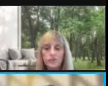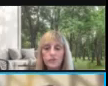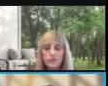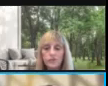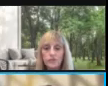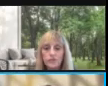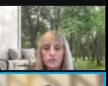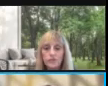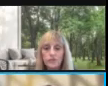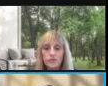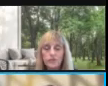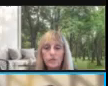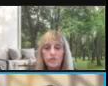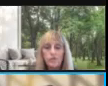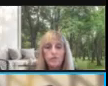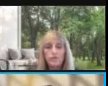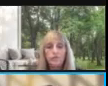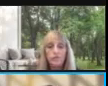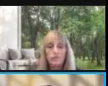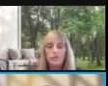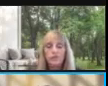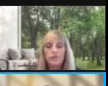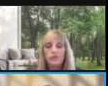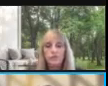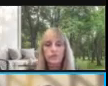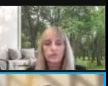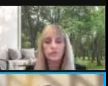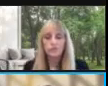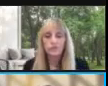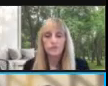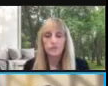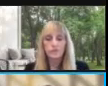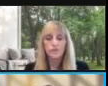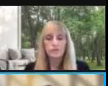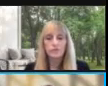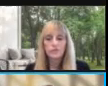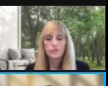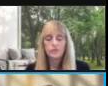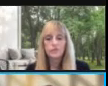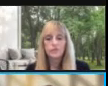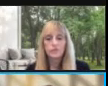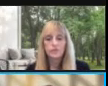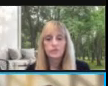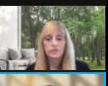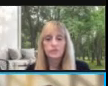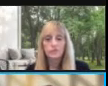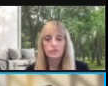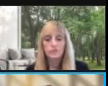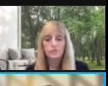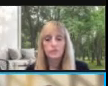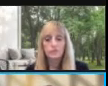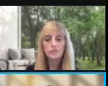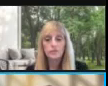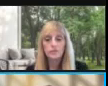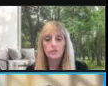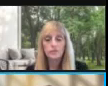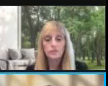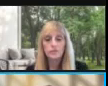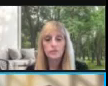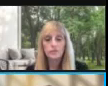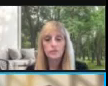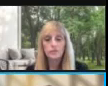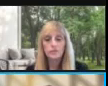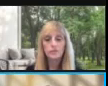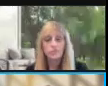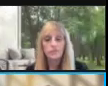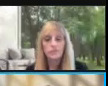comment is really the critical point. We will certainly not be able to get to all of them. But if